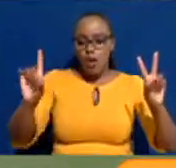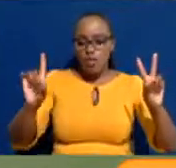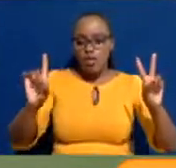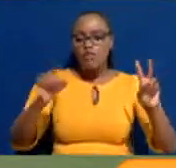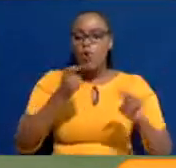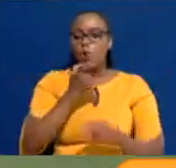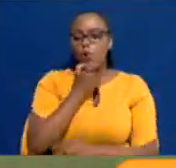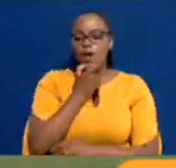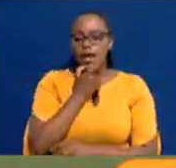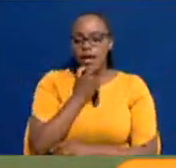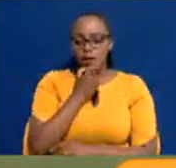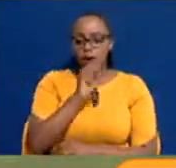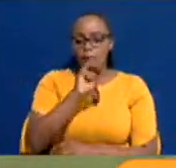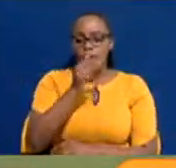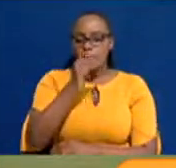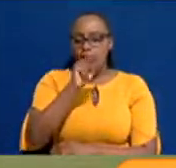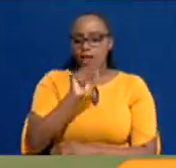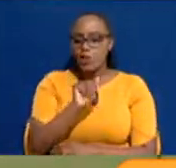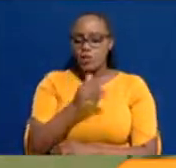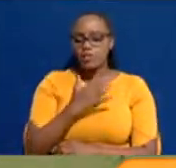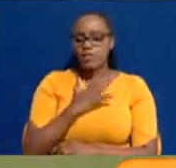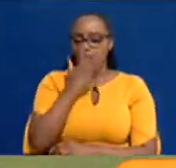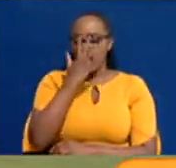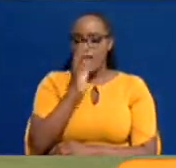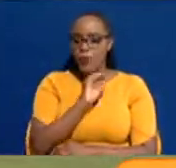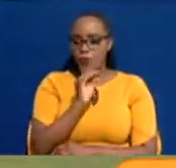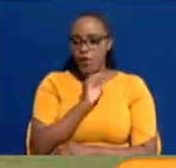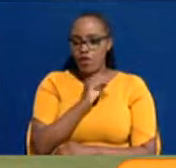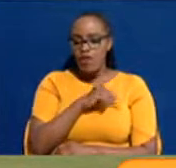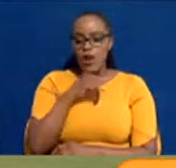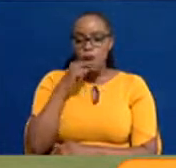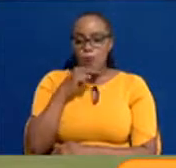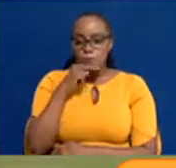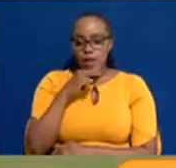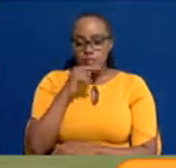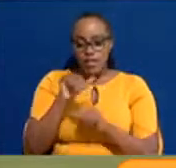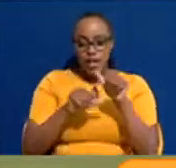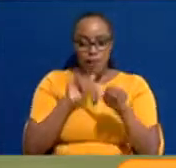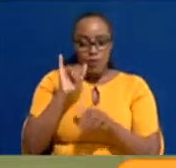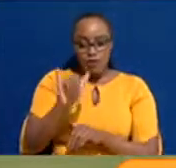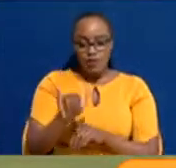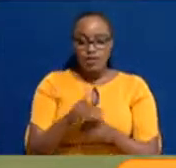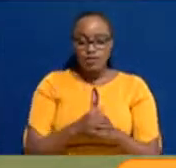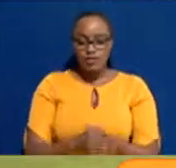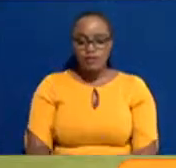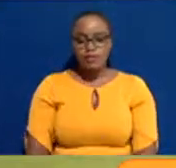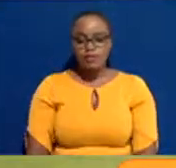Kogalo. Matano did not shy away from making his sentiments known.